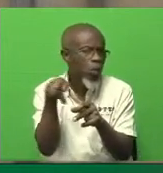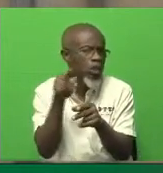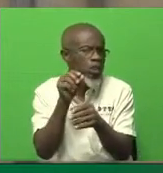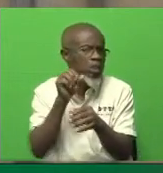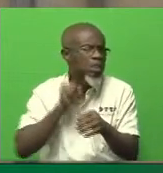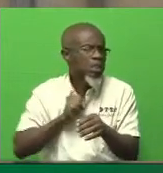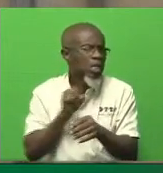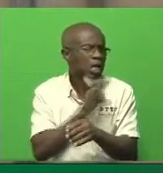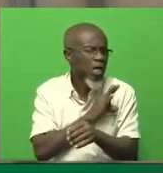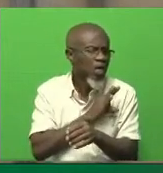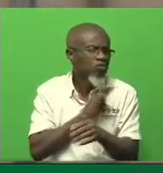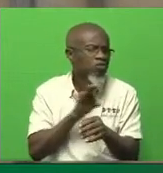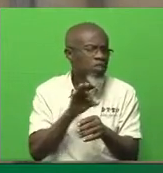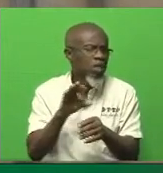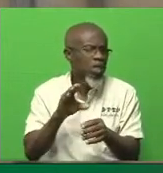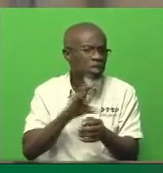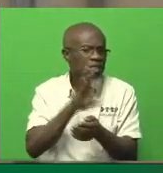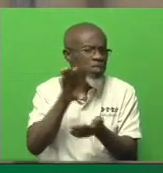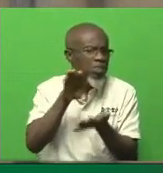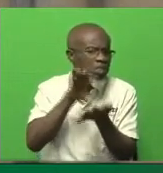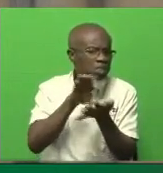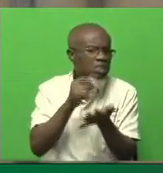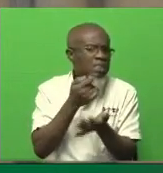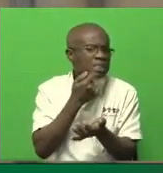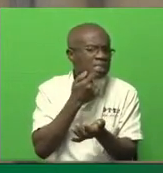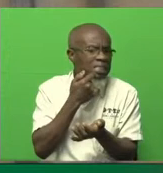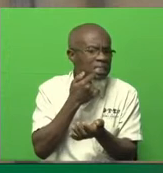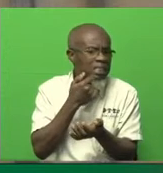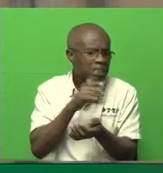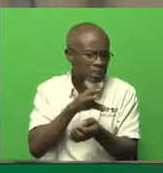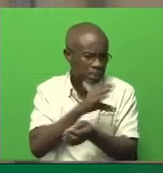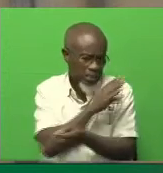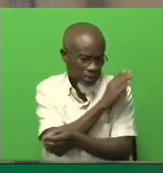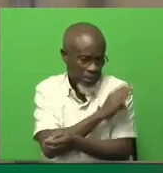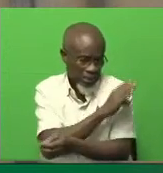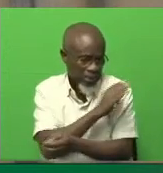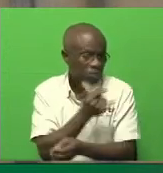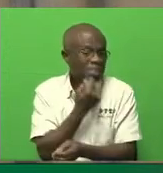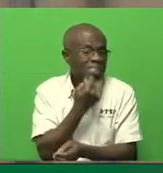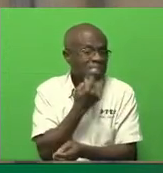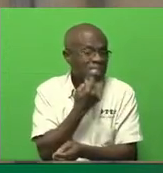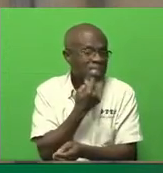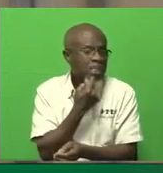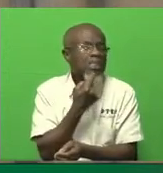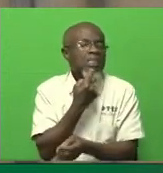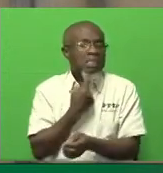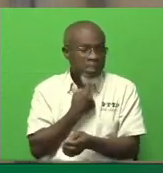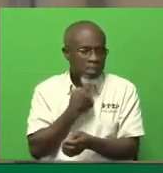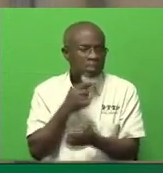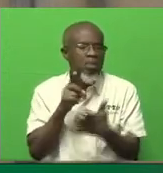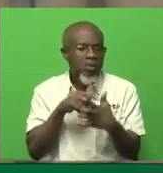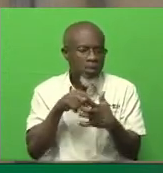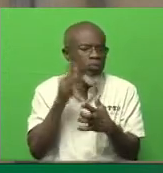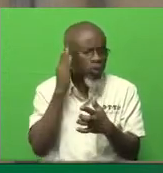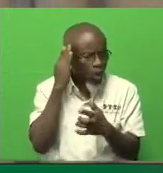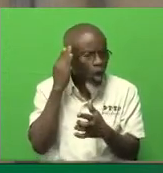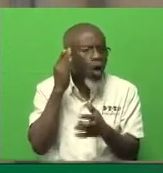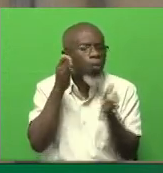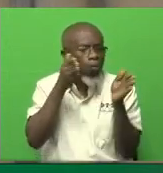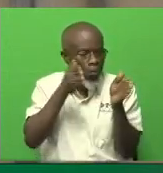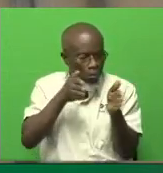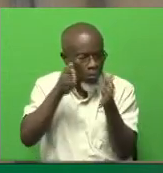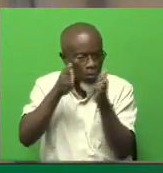the program objectives which you hope to start to roll out very soon will be one the streamlined workflows